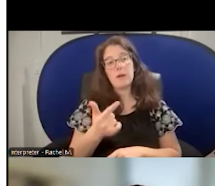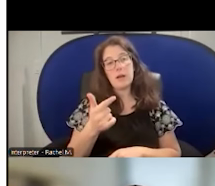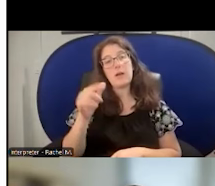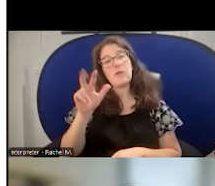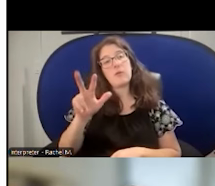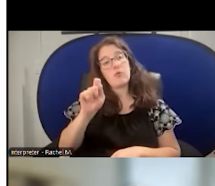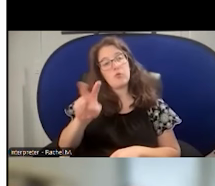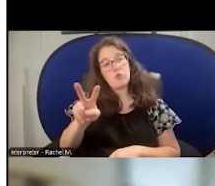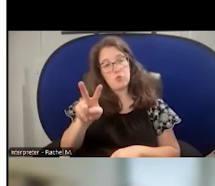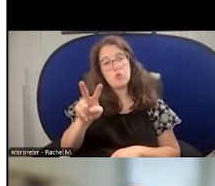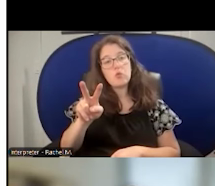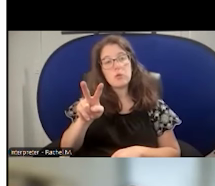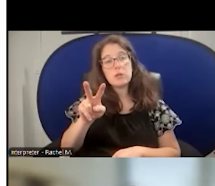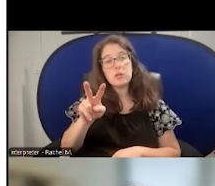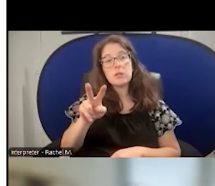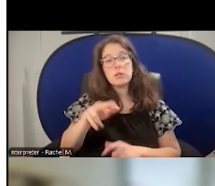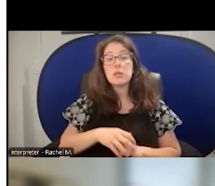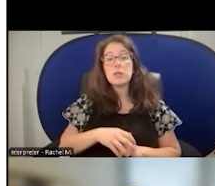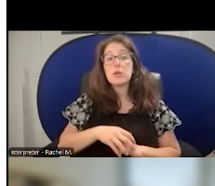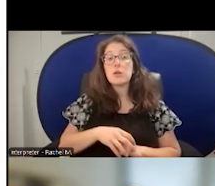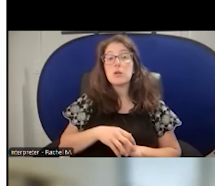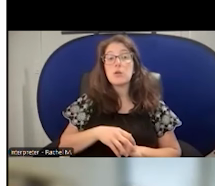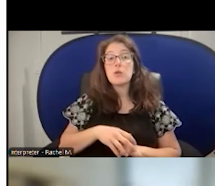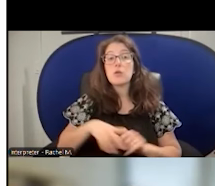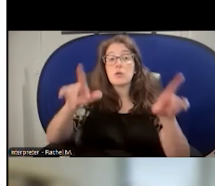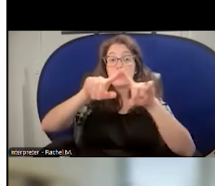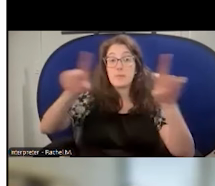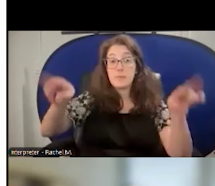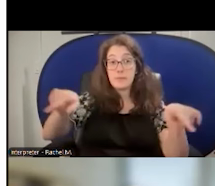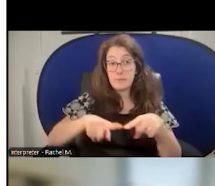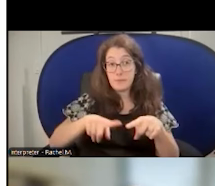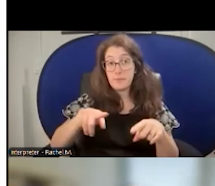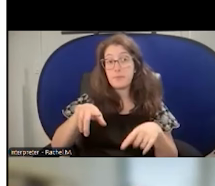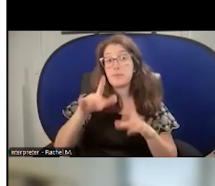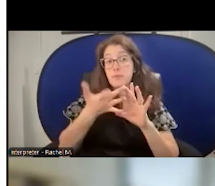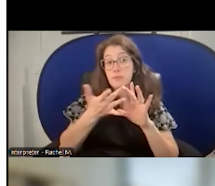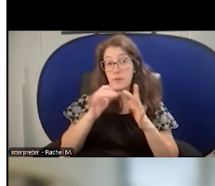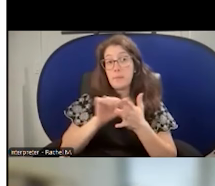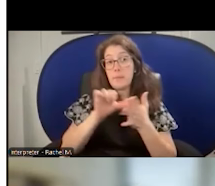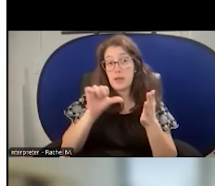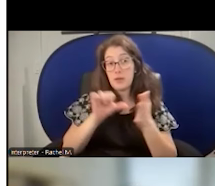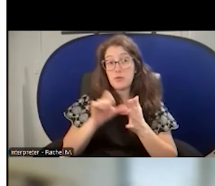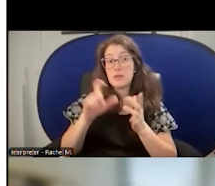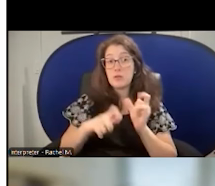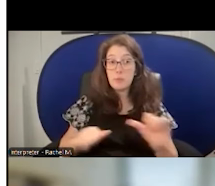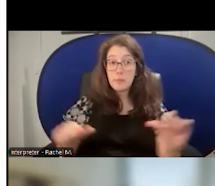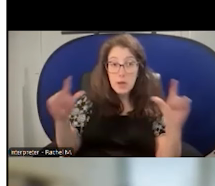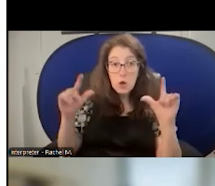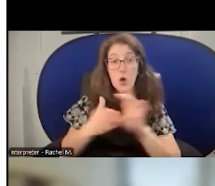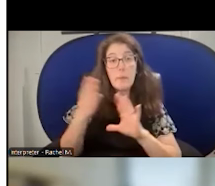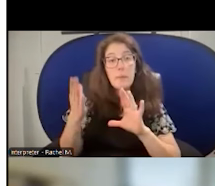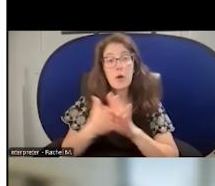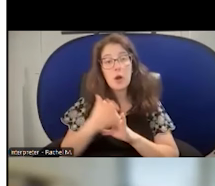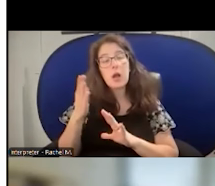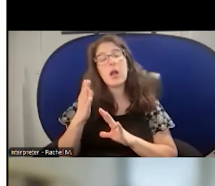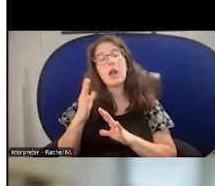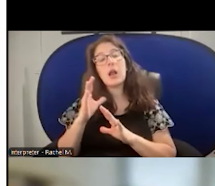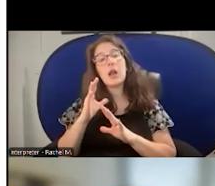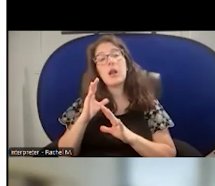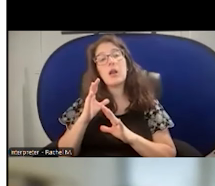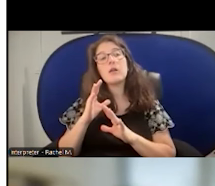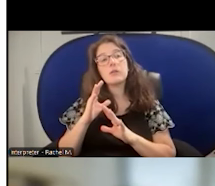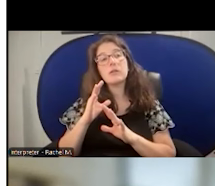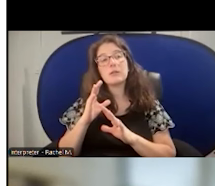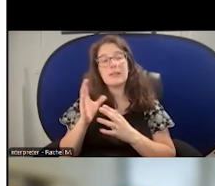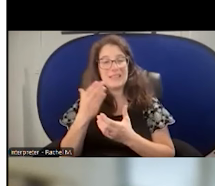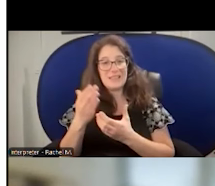we need to make sure that web pages appear and operate in predictable ways. And for a student who is navigating